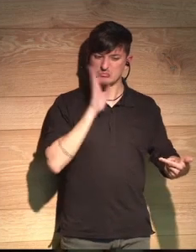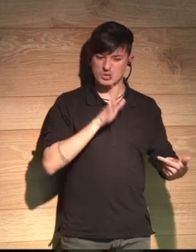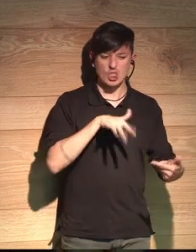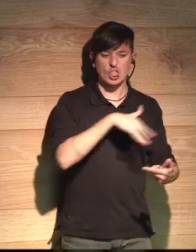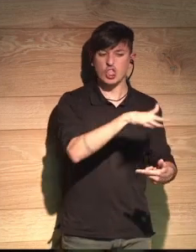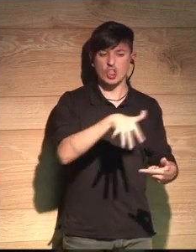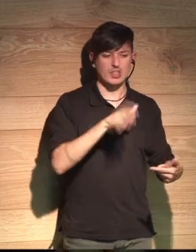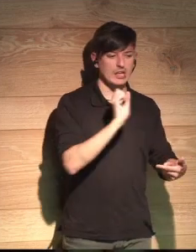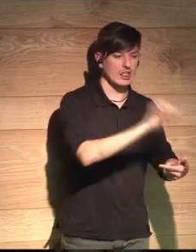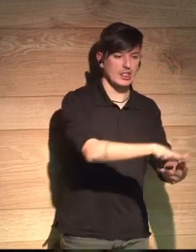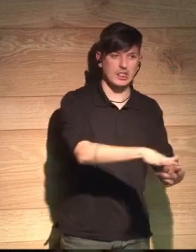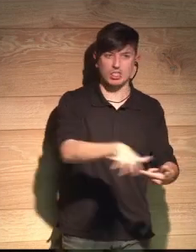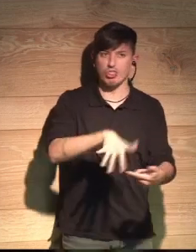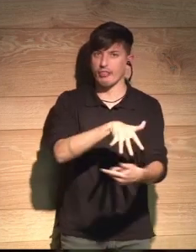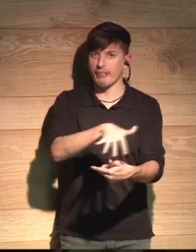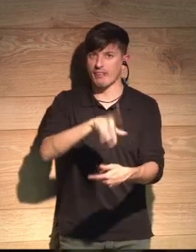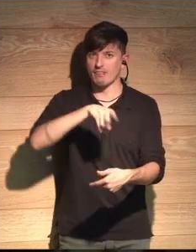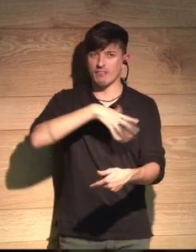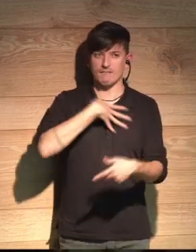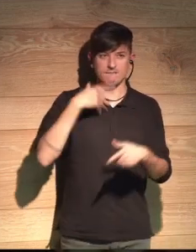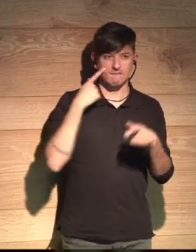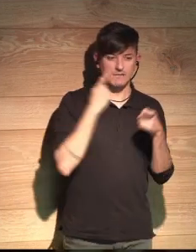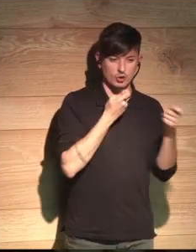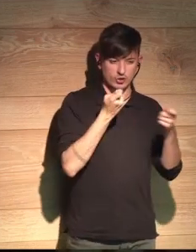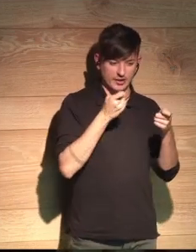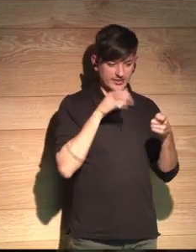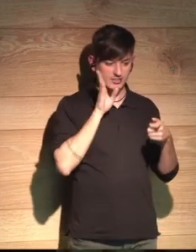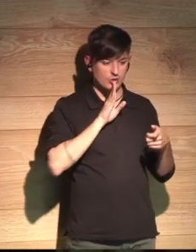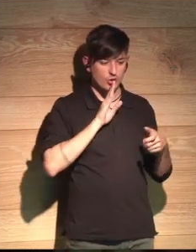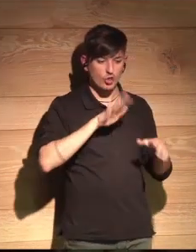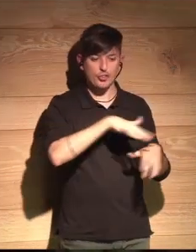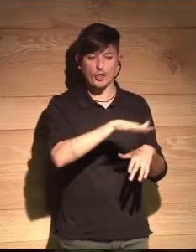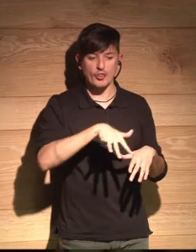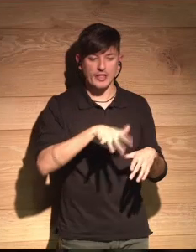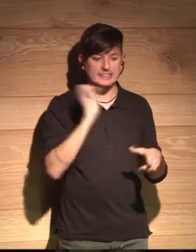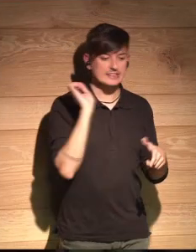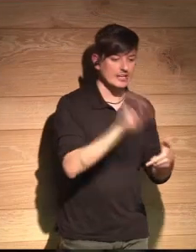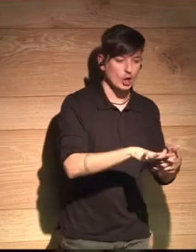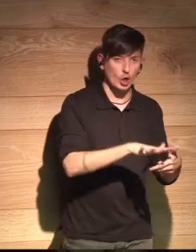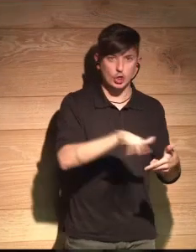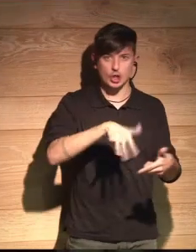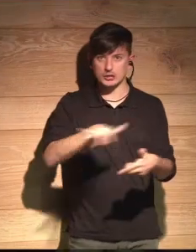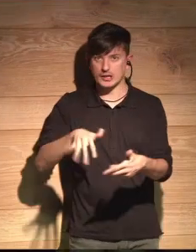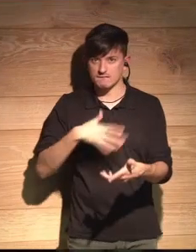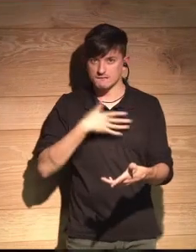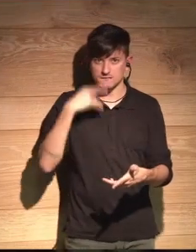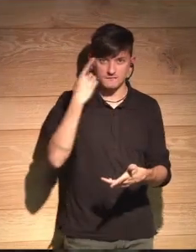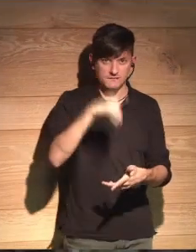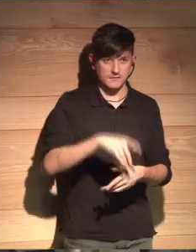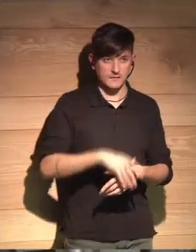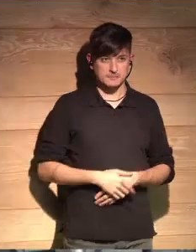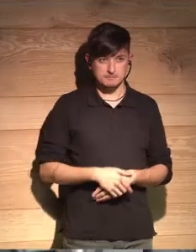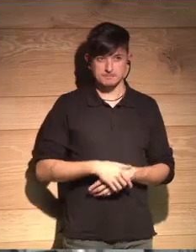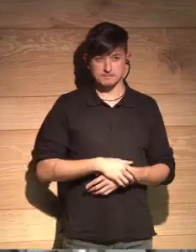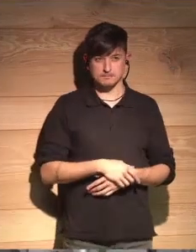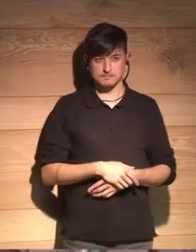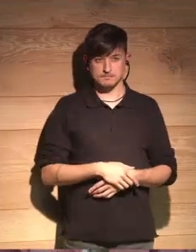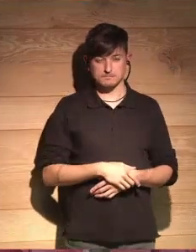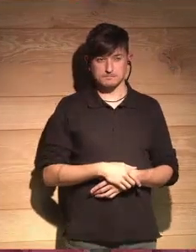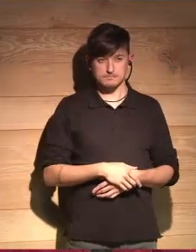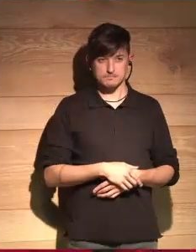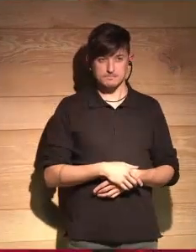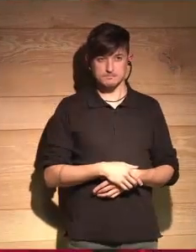and see where it goes. We had to design it. We couldn't find it off the shelf. We did the first deployment in Seattle. 500 people came